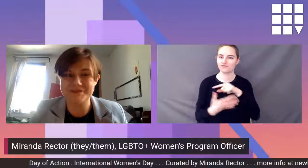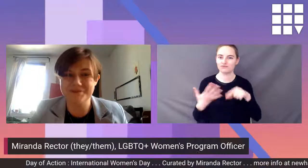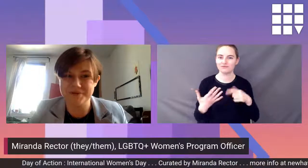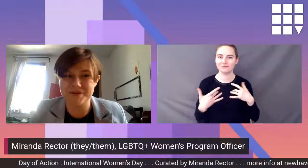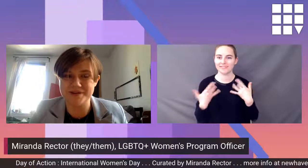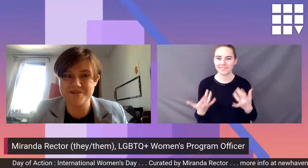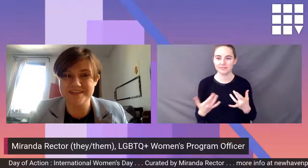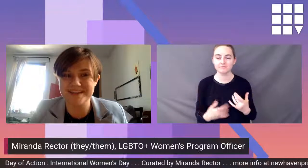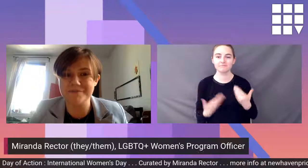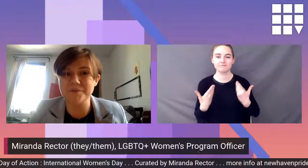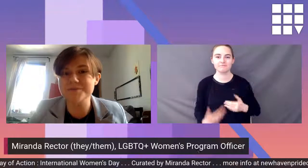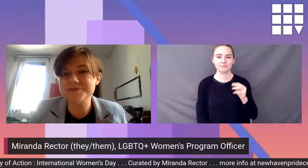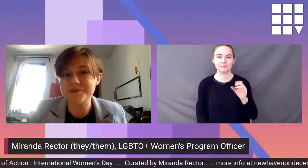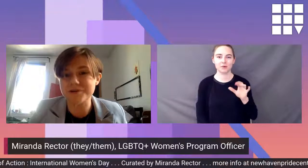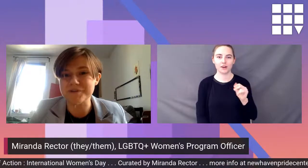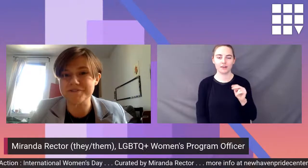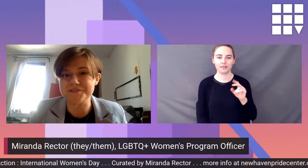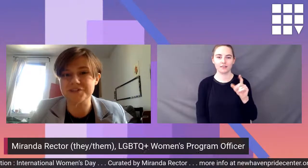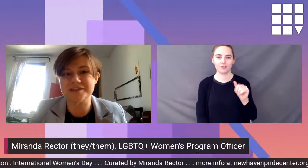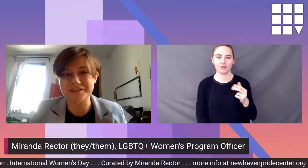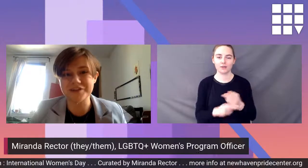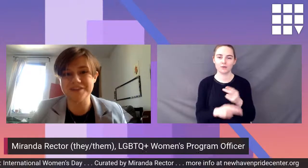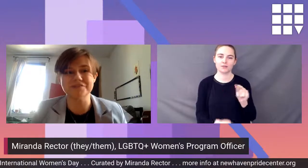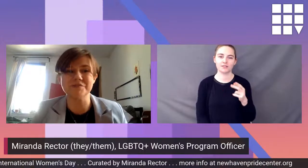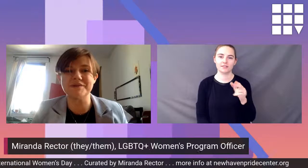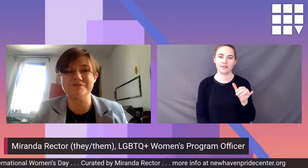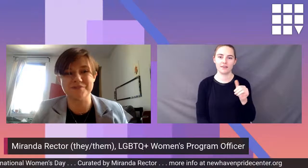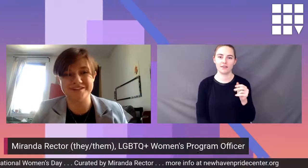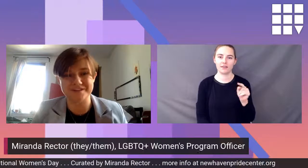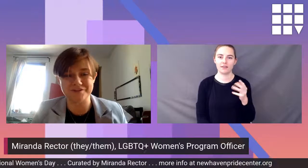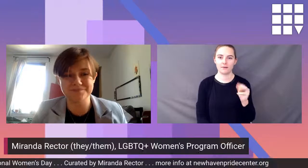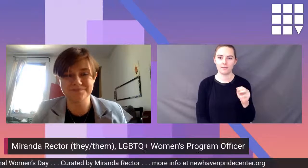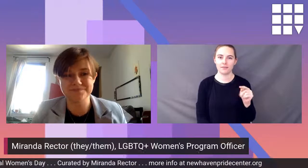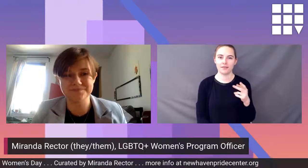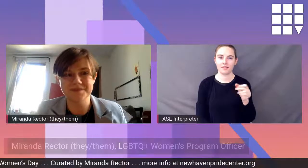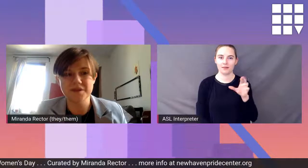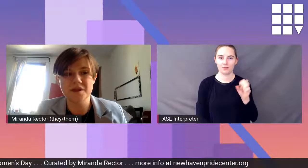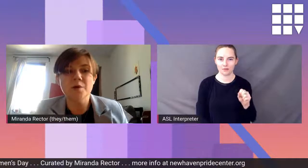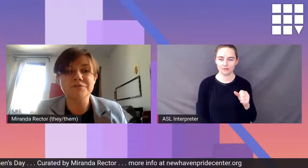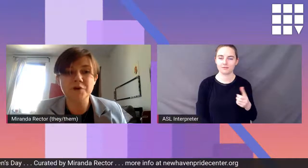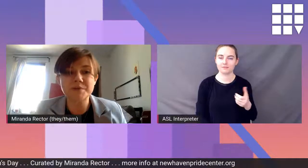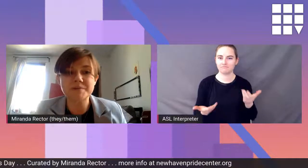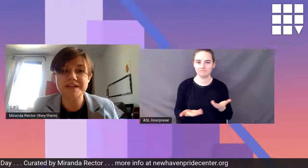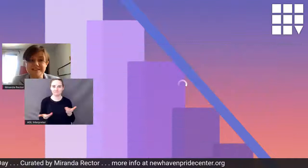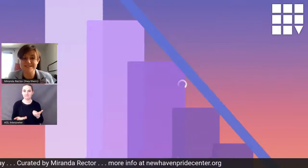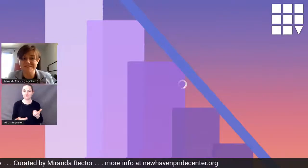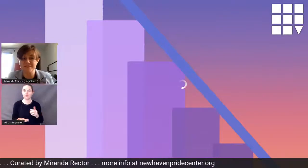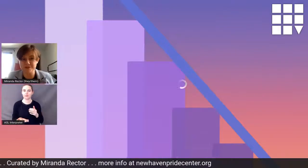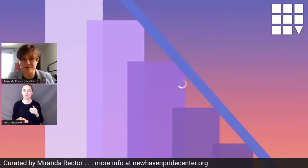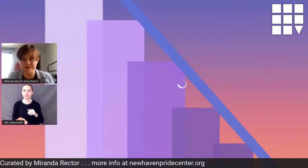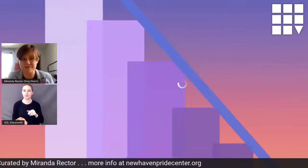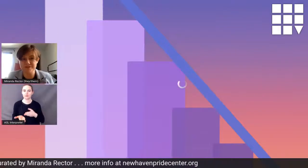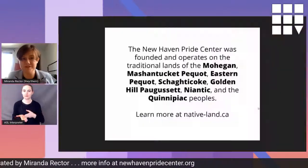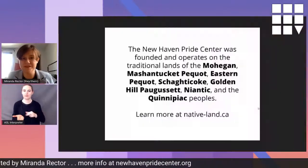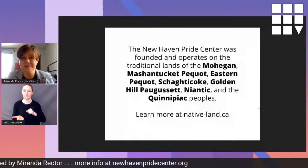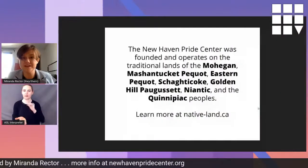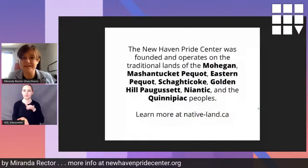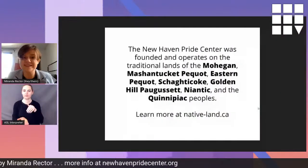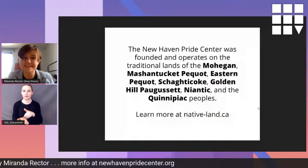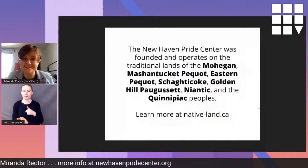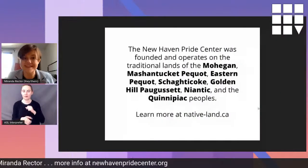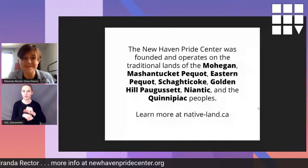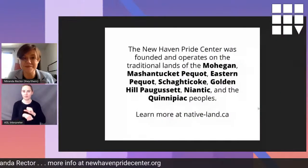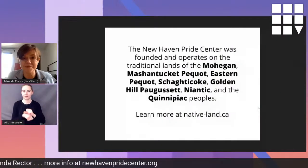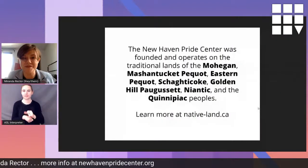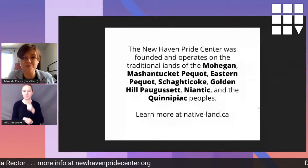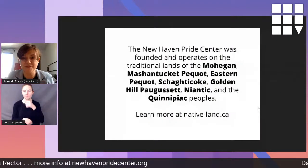they, them, theirs pronouns, and I'm the Women's Program Officer here at the New Haven Pride Center. Before we begin today's program, we'd like